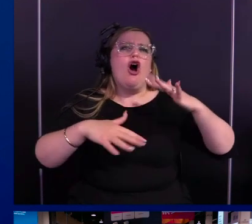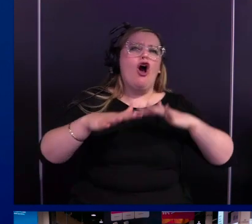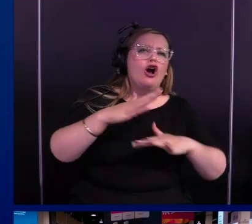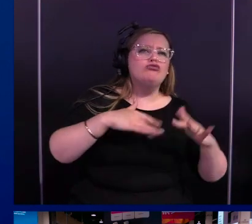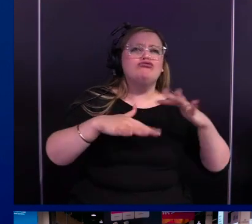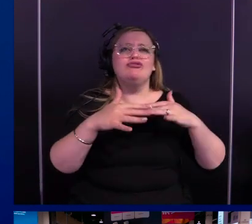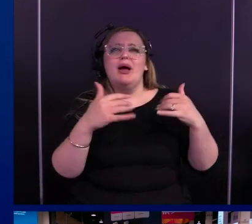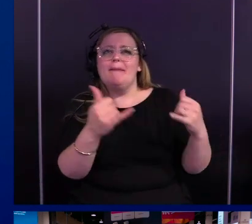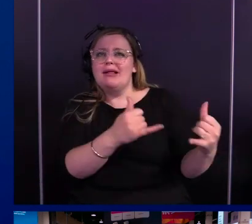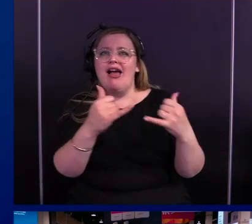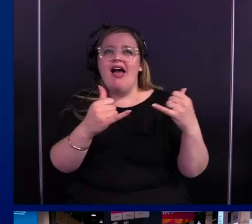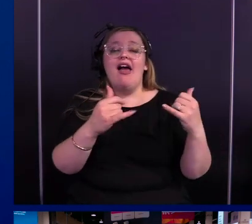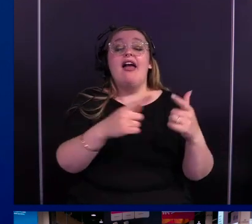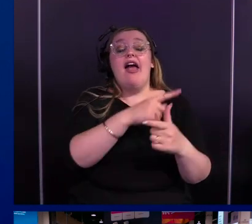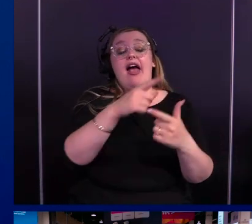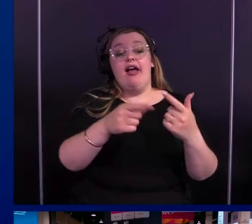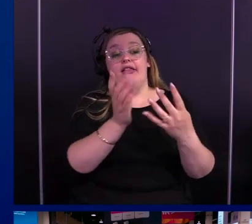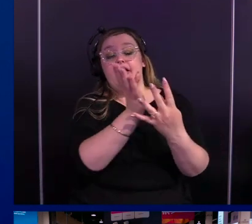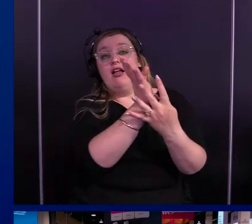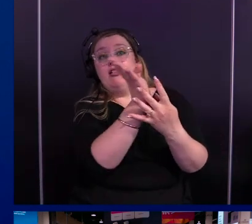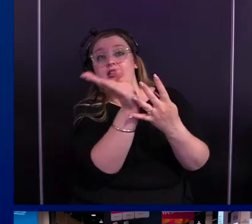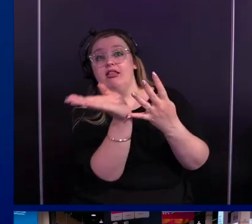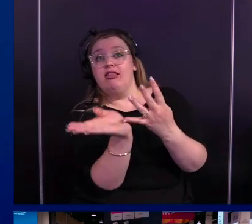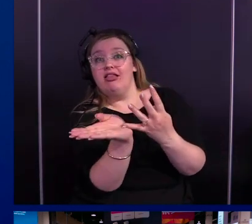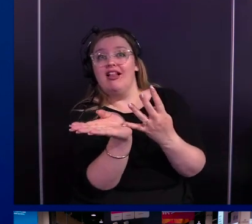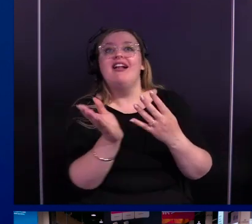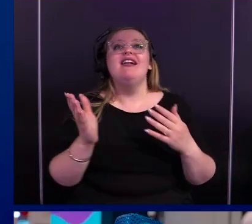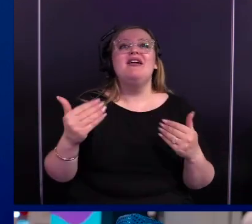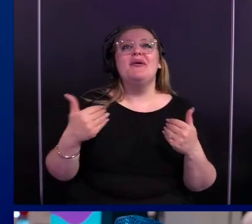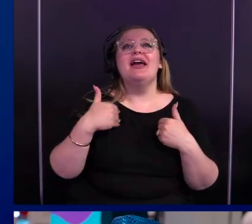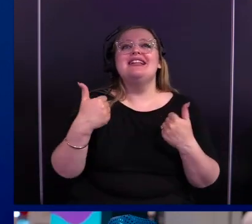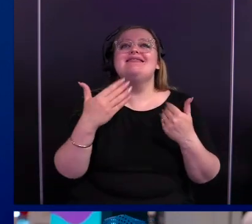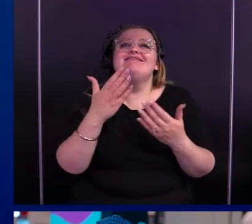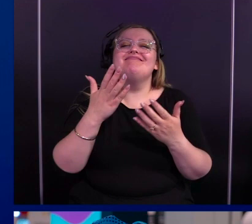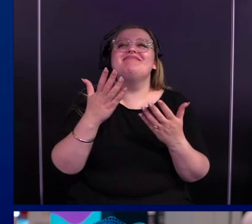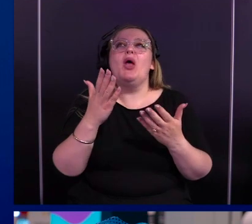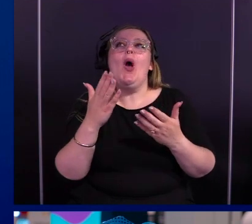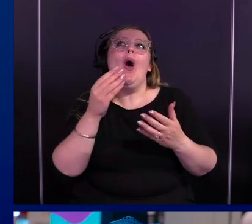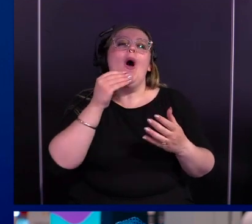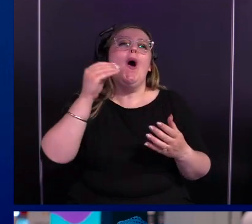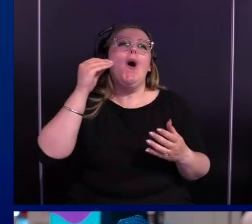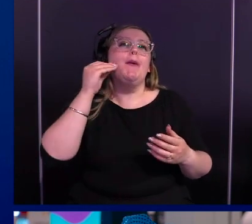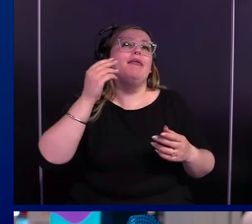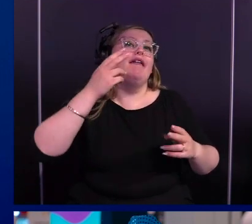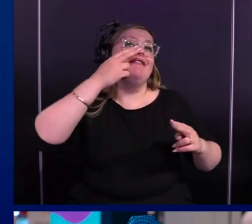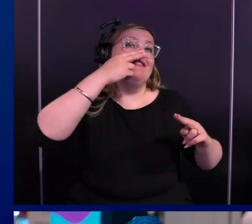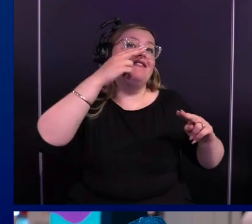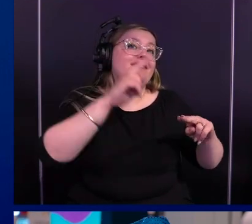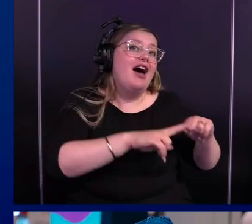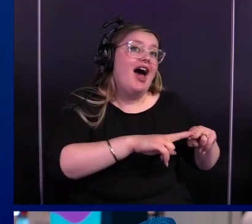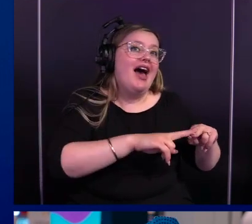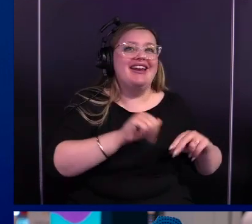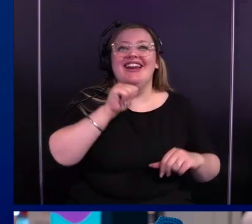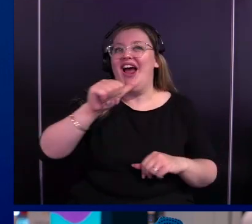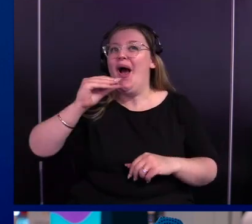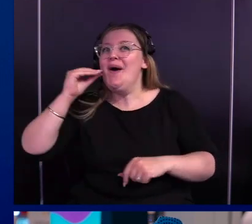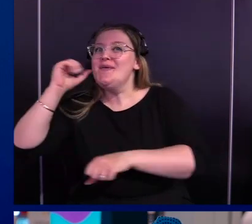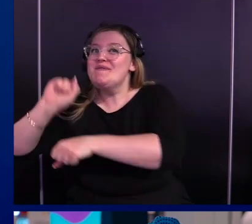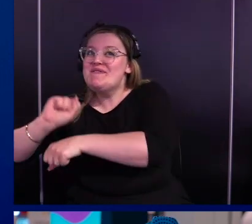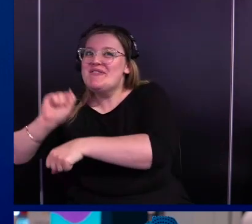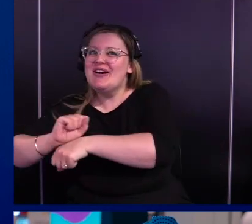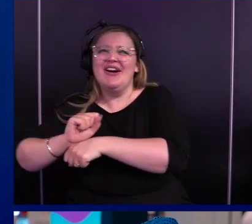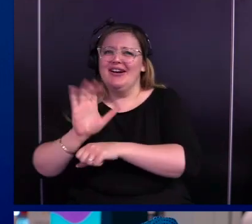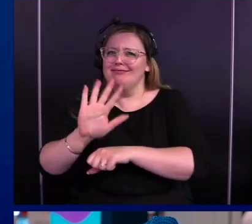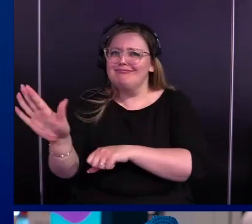following episodes, we were giving everybody some home fun. Home fun, not homework. That's home right, because it's not work, it's fun.